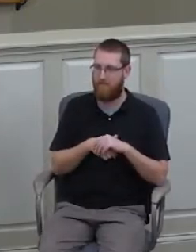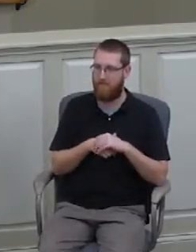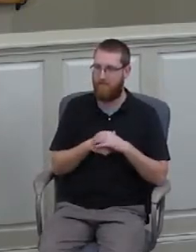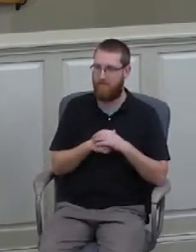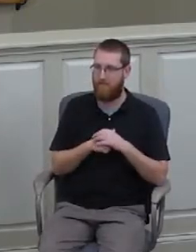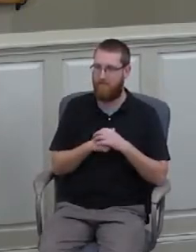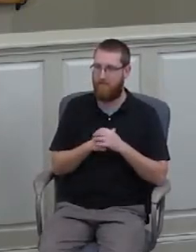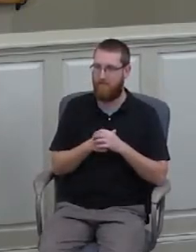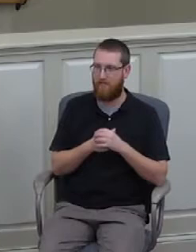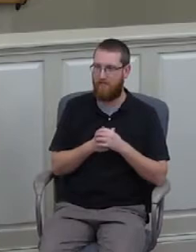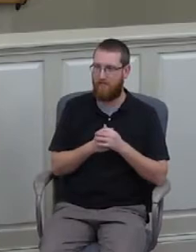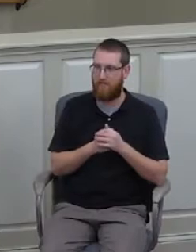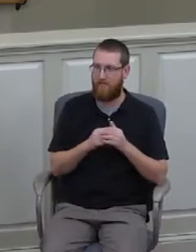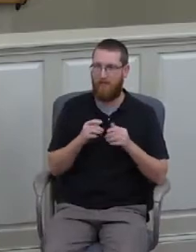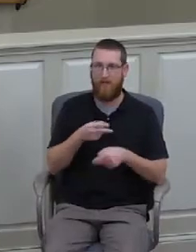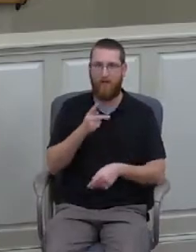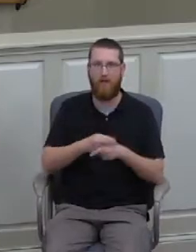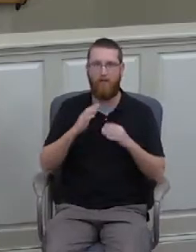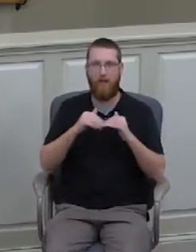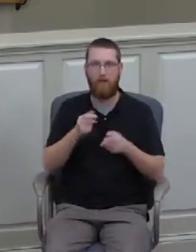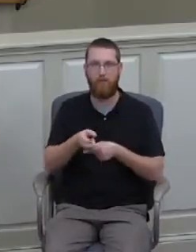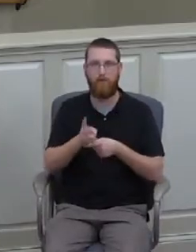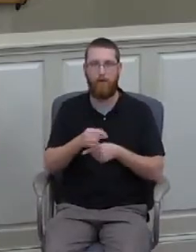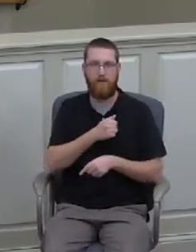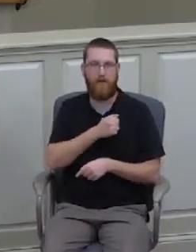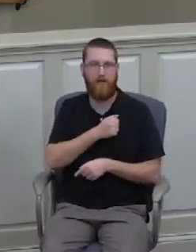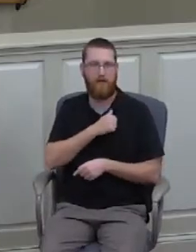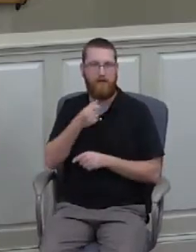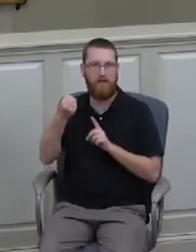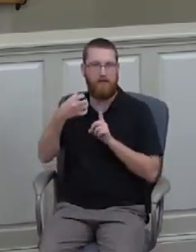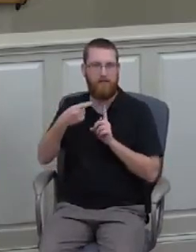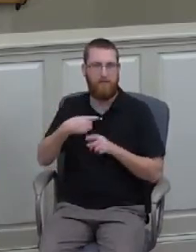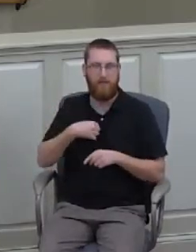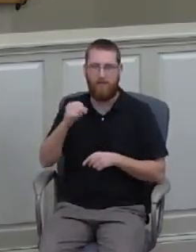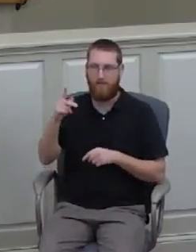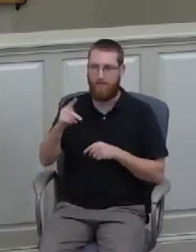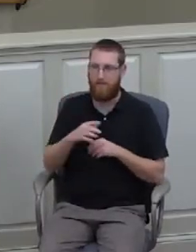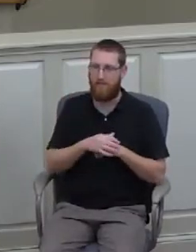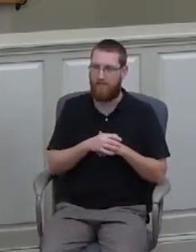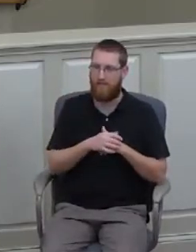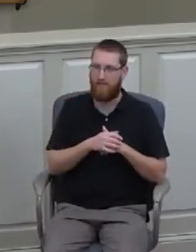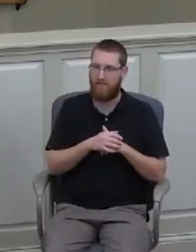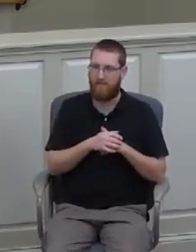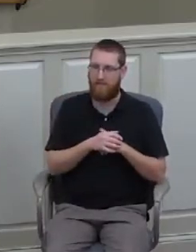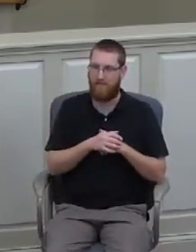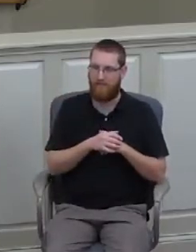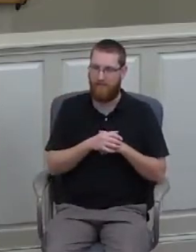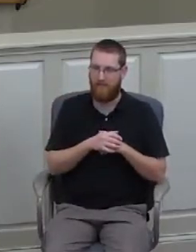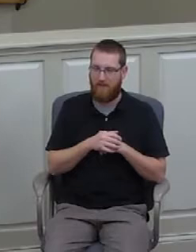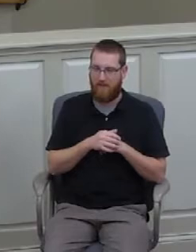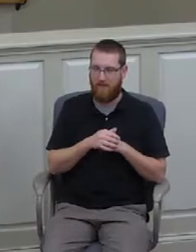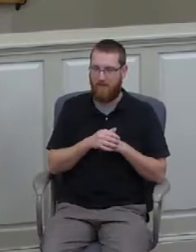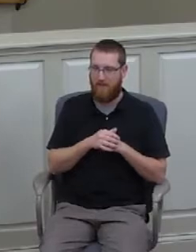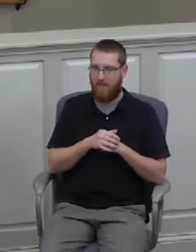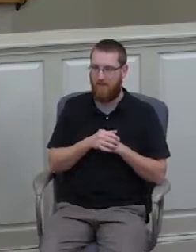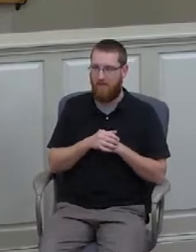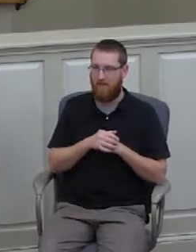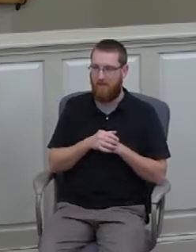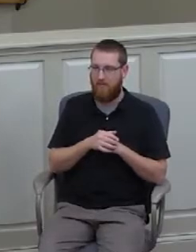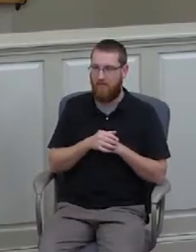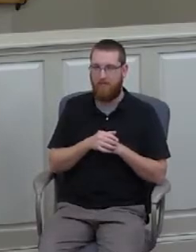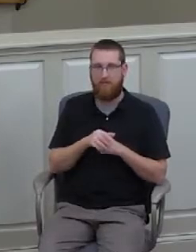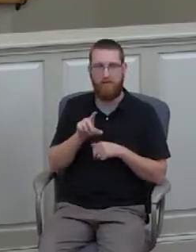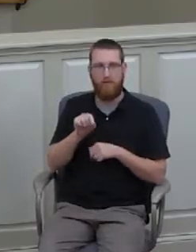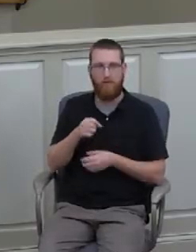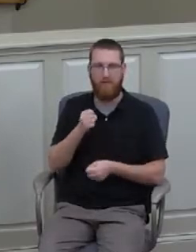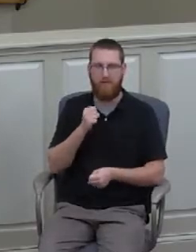things to say. I'll keep it under 2 minutes, so Commissioner Adkins won't give me the 2 minutes. Let you talk right here into that microphone. 20